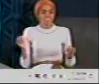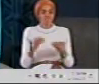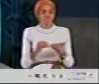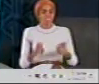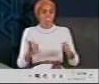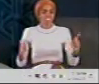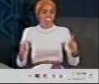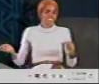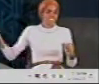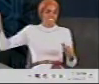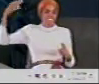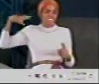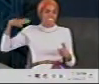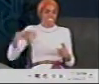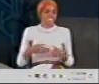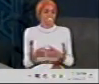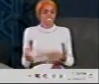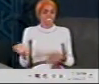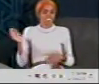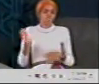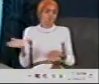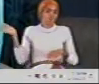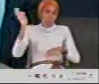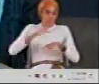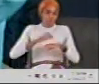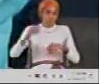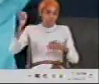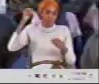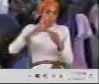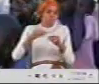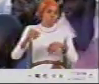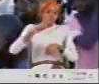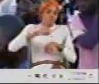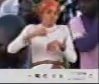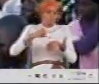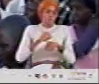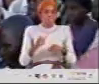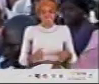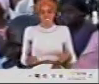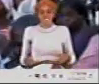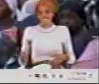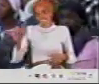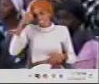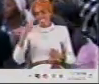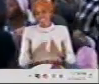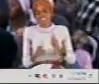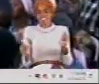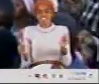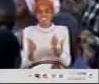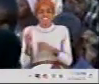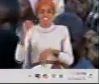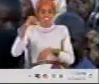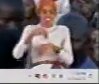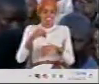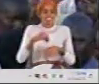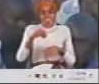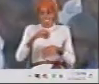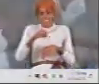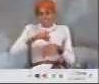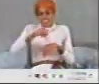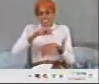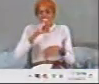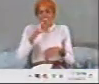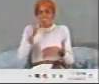action to greater action anointing to a greater anointing that will be your portion in jesus name